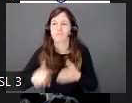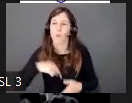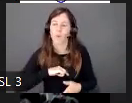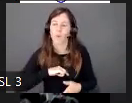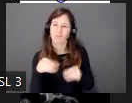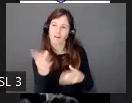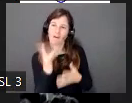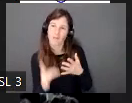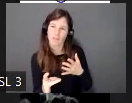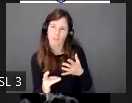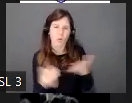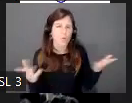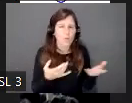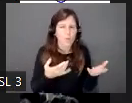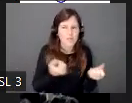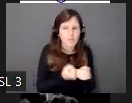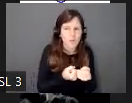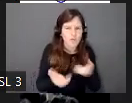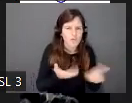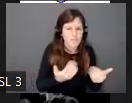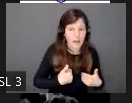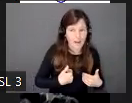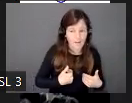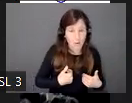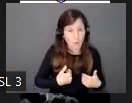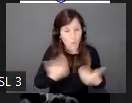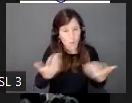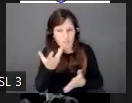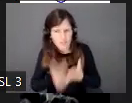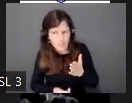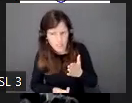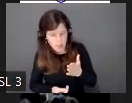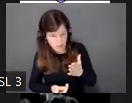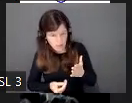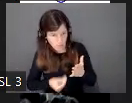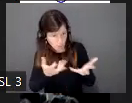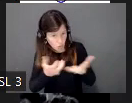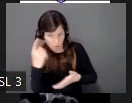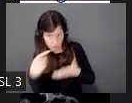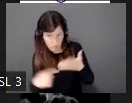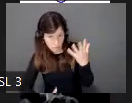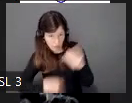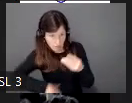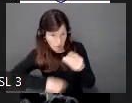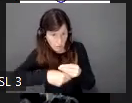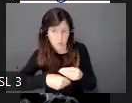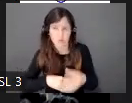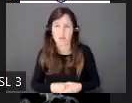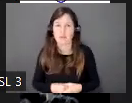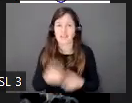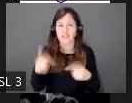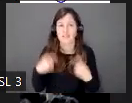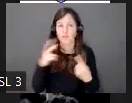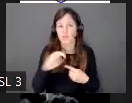have these. Would you consider this? We really work hard since 2006 to have direct referrals to